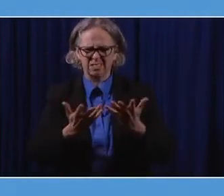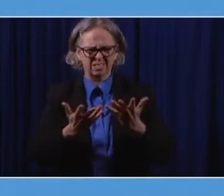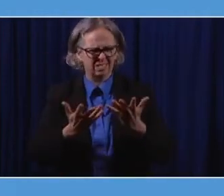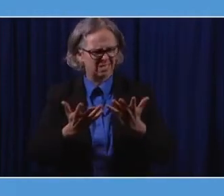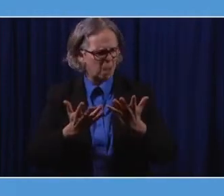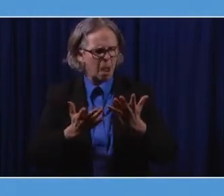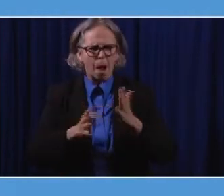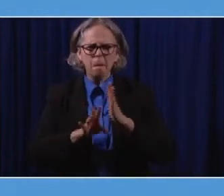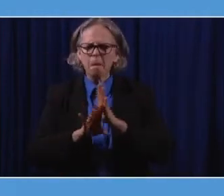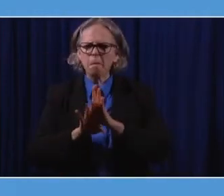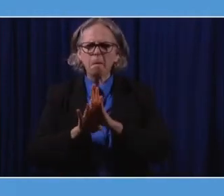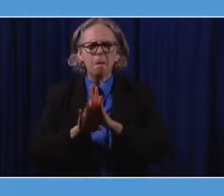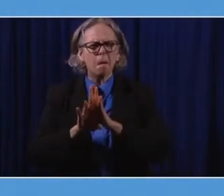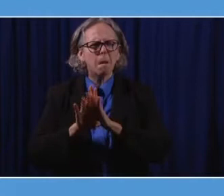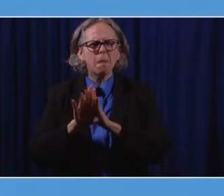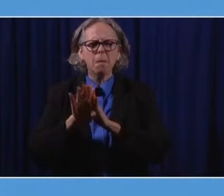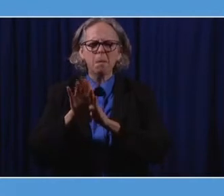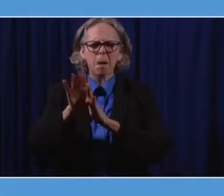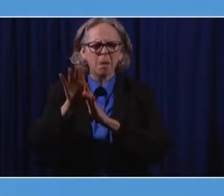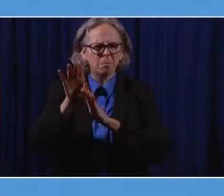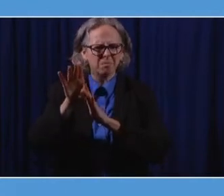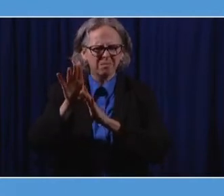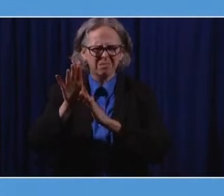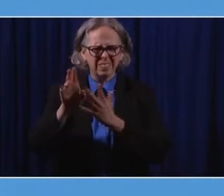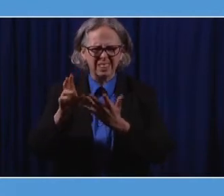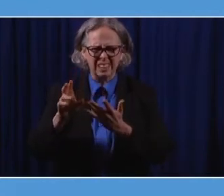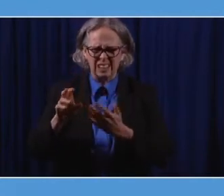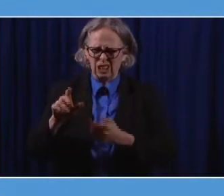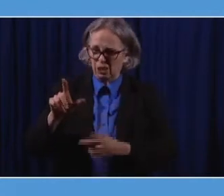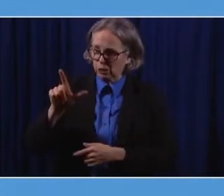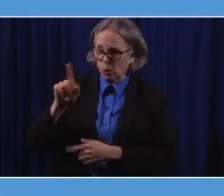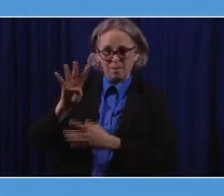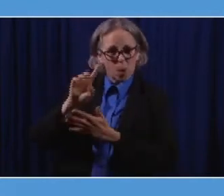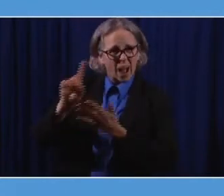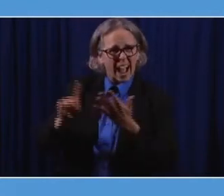last day 4.1%,